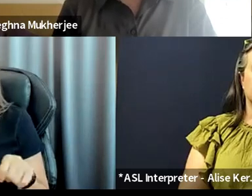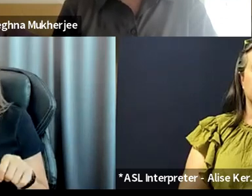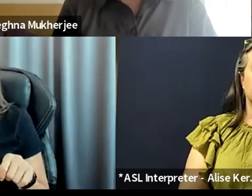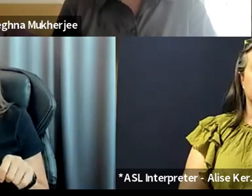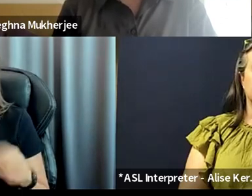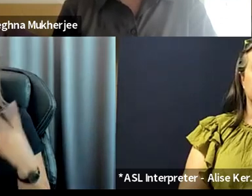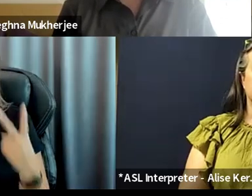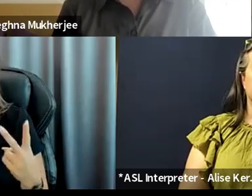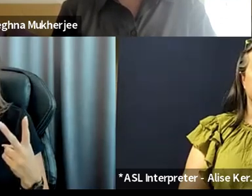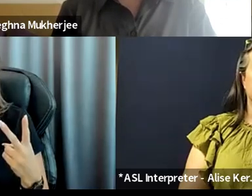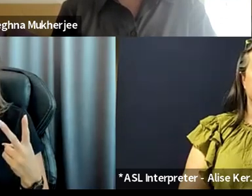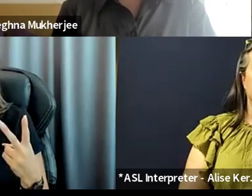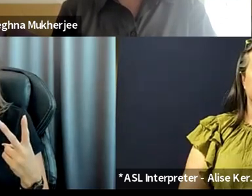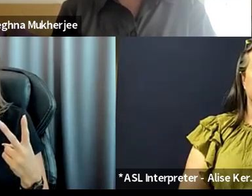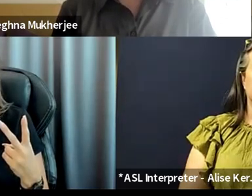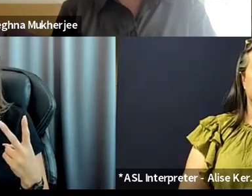view. It is.